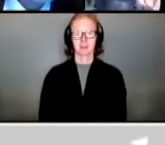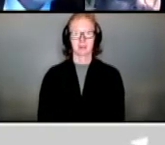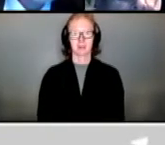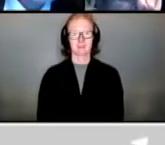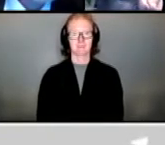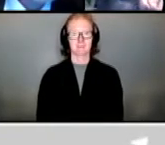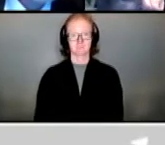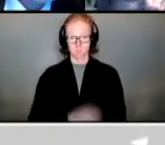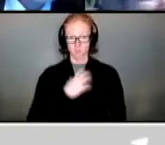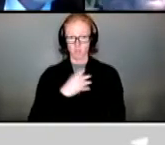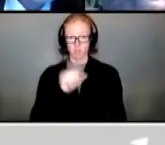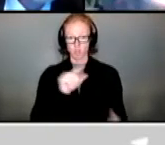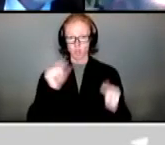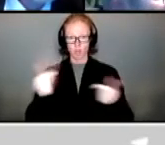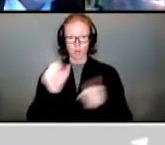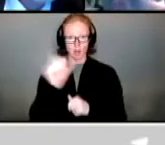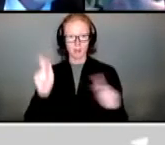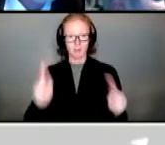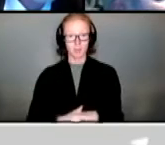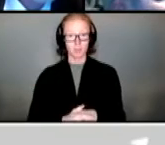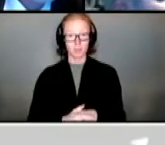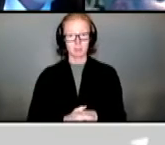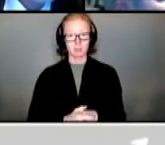Should I turn it over to someone, Ann?